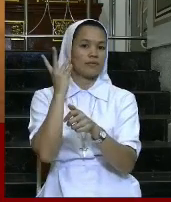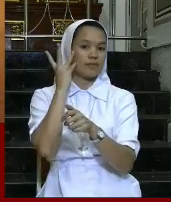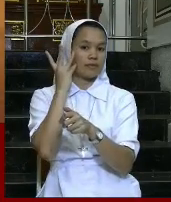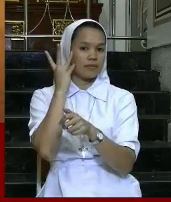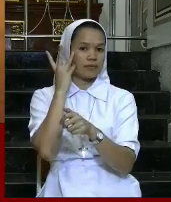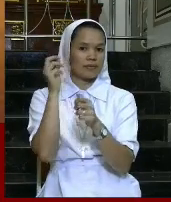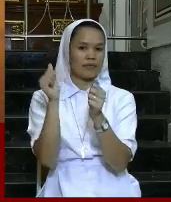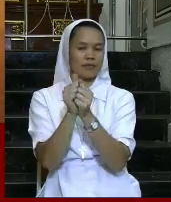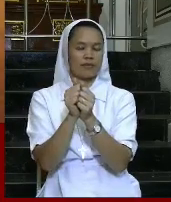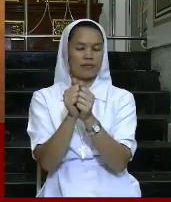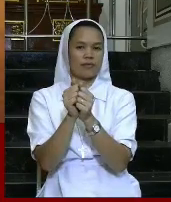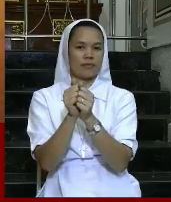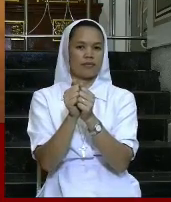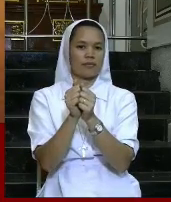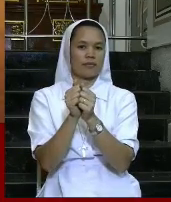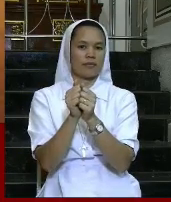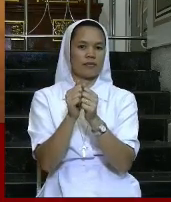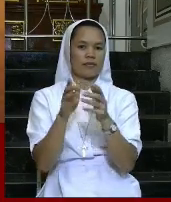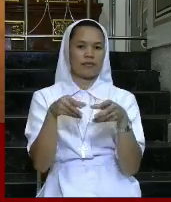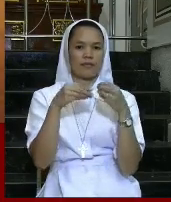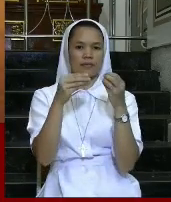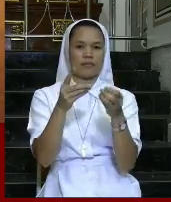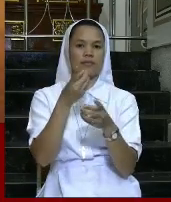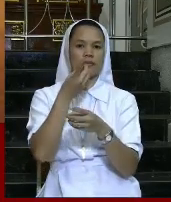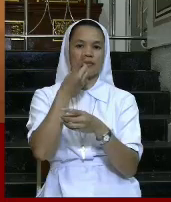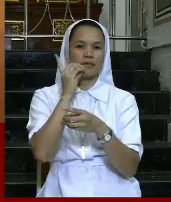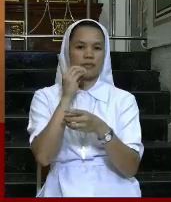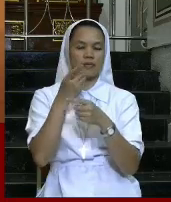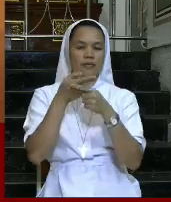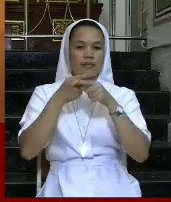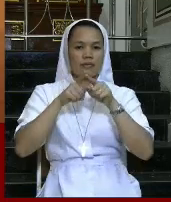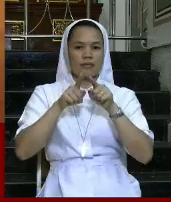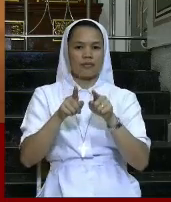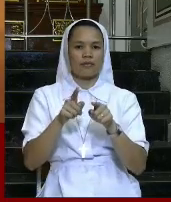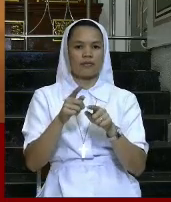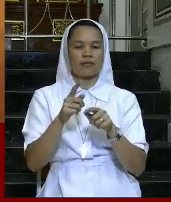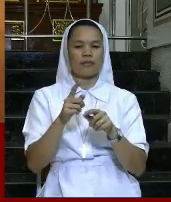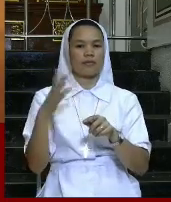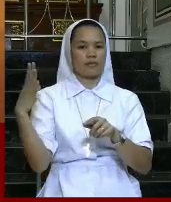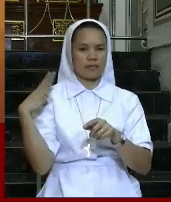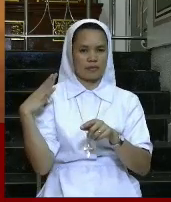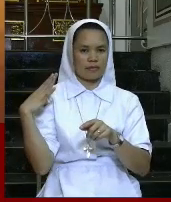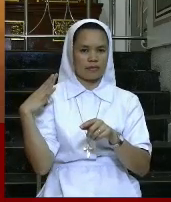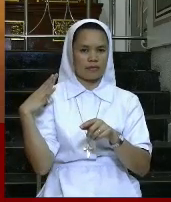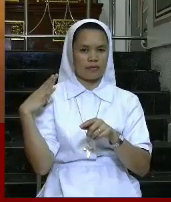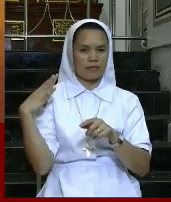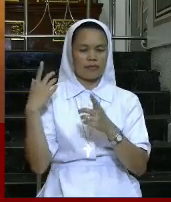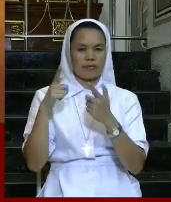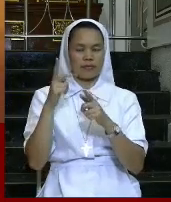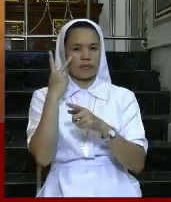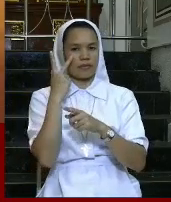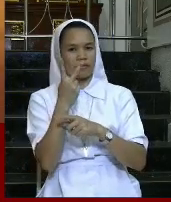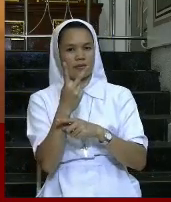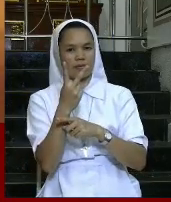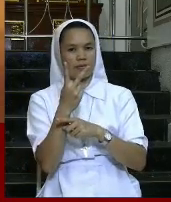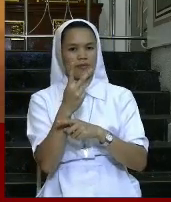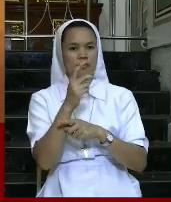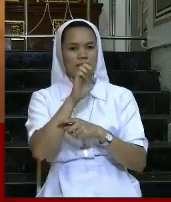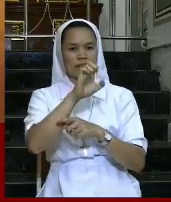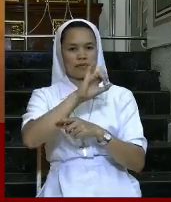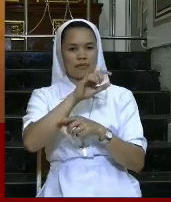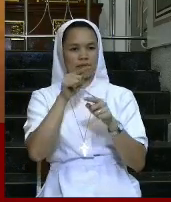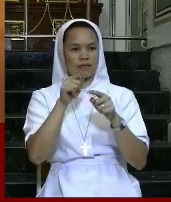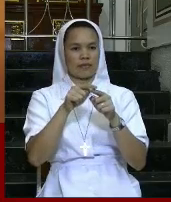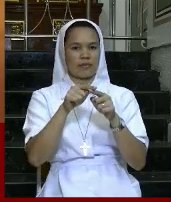it on in the reed, gave it to him to drink. But the rest said, Wait, let us see if Elijah comes to save